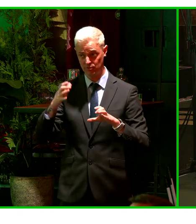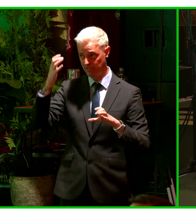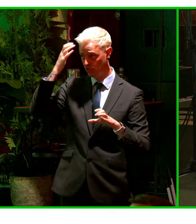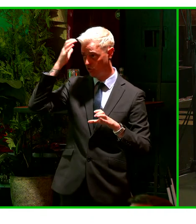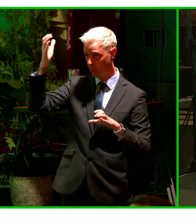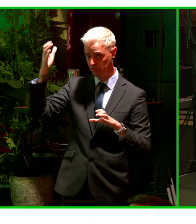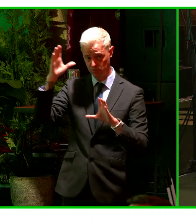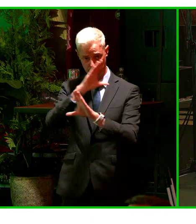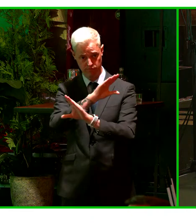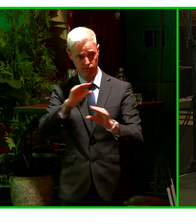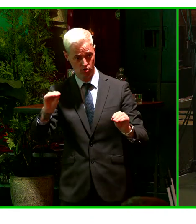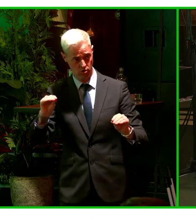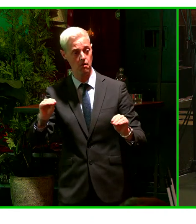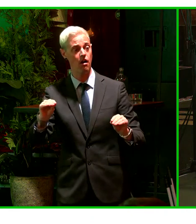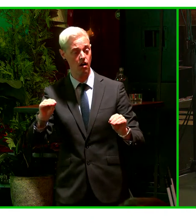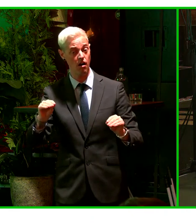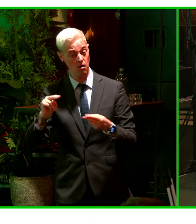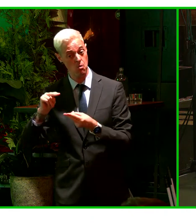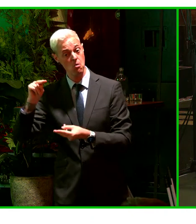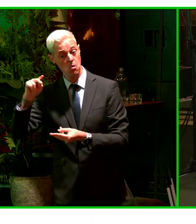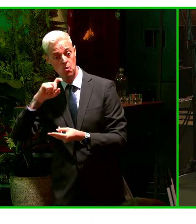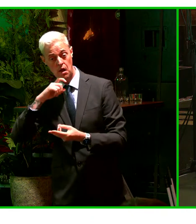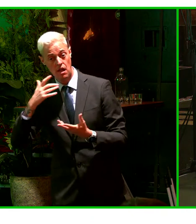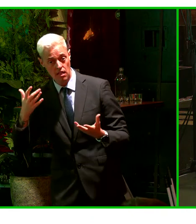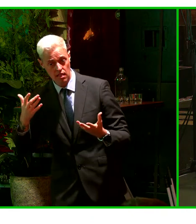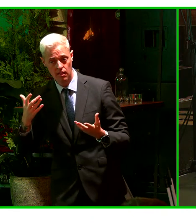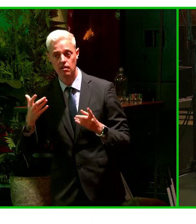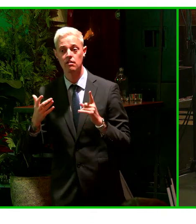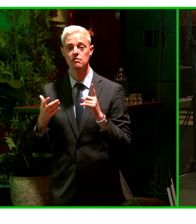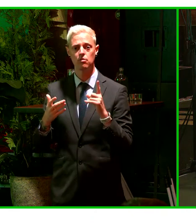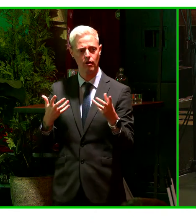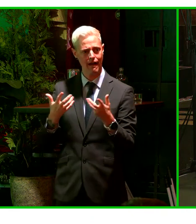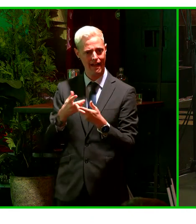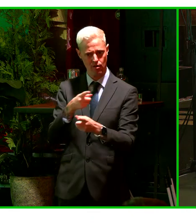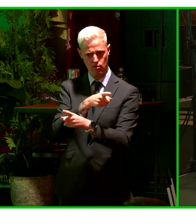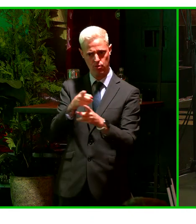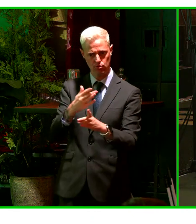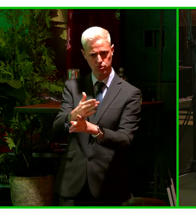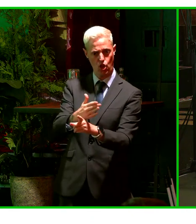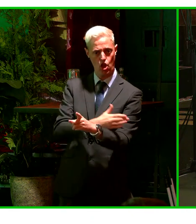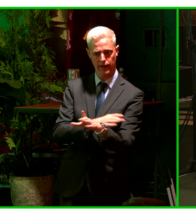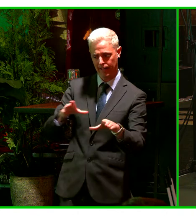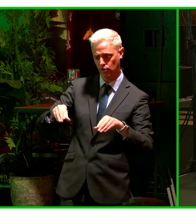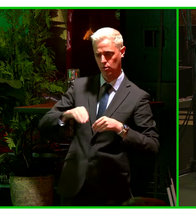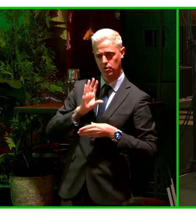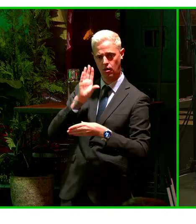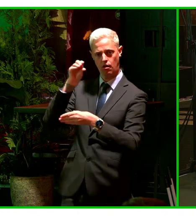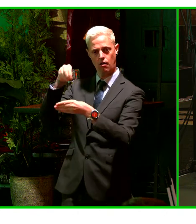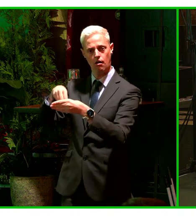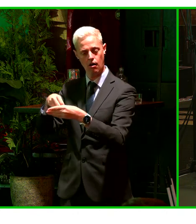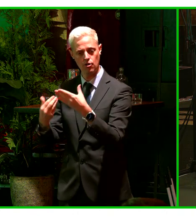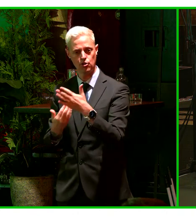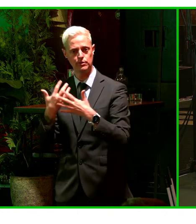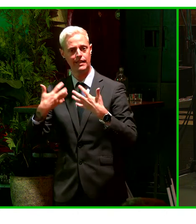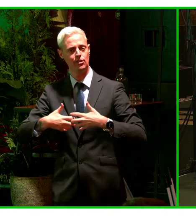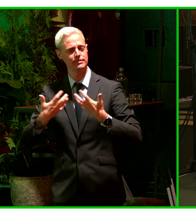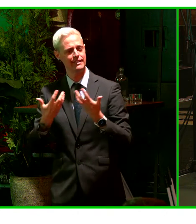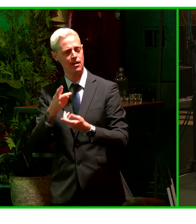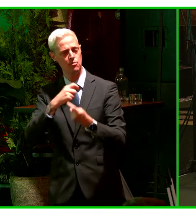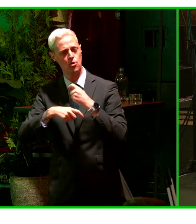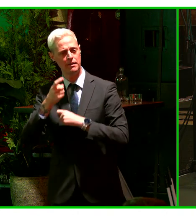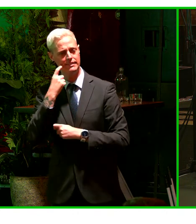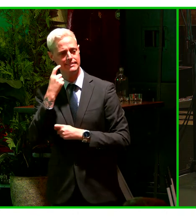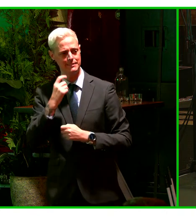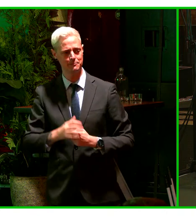this will come. But how do we move the general business population? How do we make it easy to adopt those technologies?